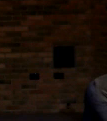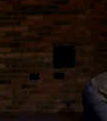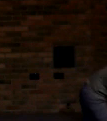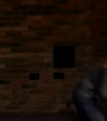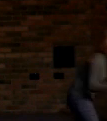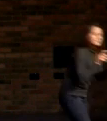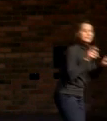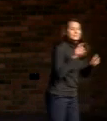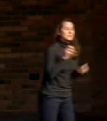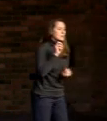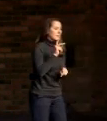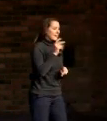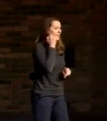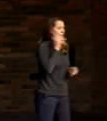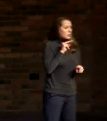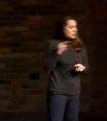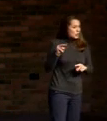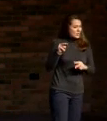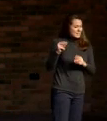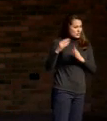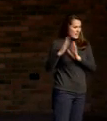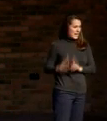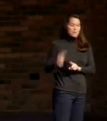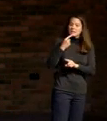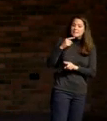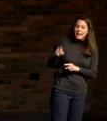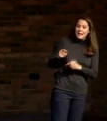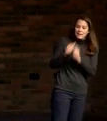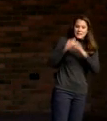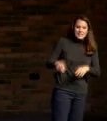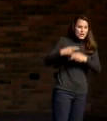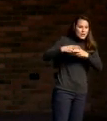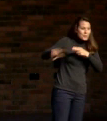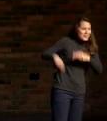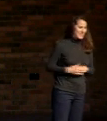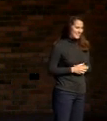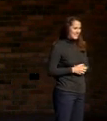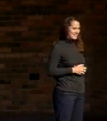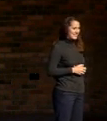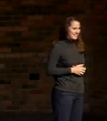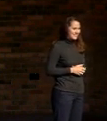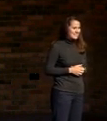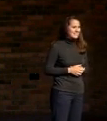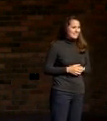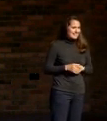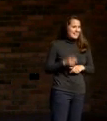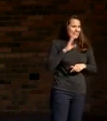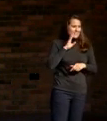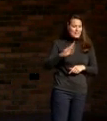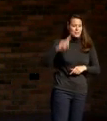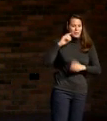testing. If you would turn to your neighbor and repeat after me, blessed are the brief. Blessed are the brief. For they shall be heard